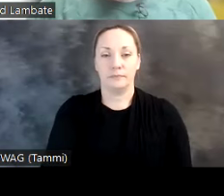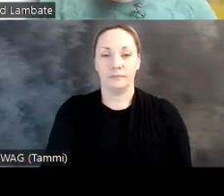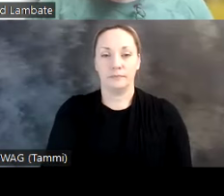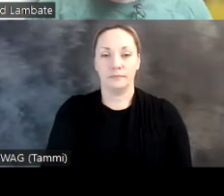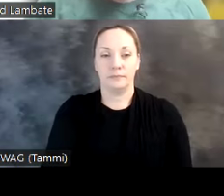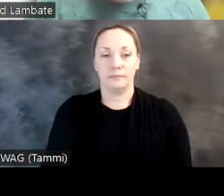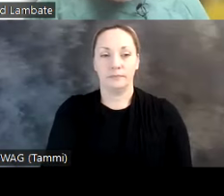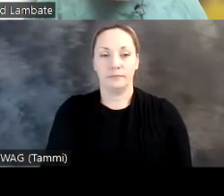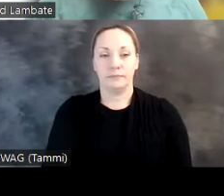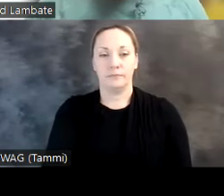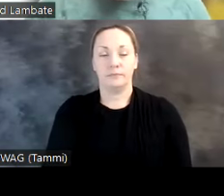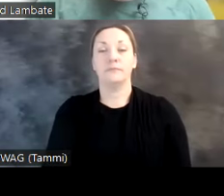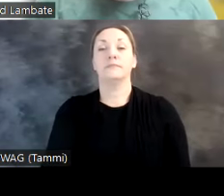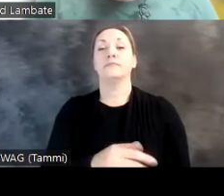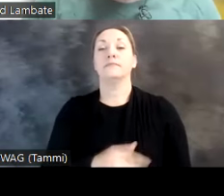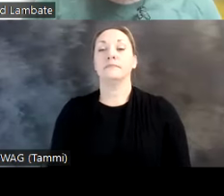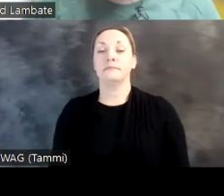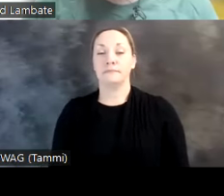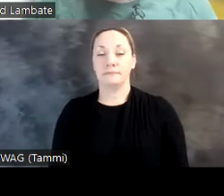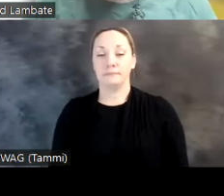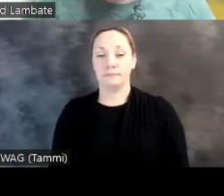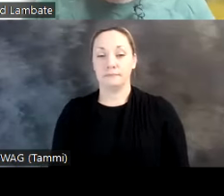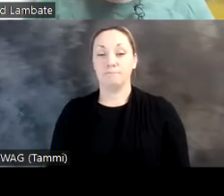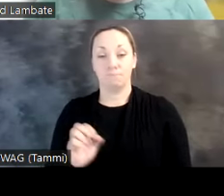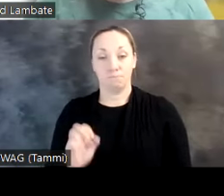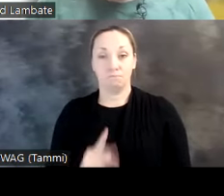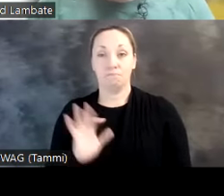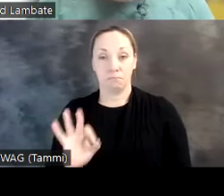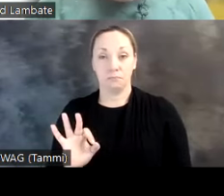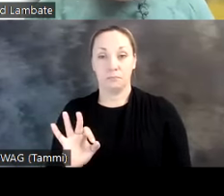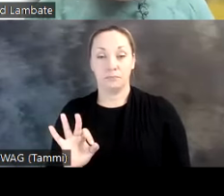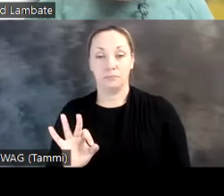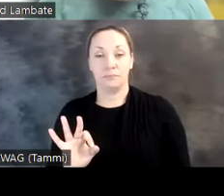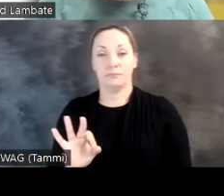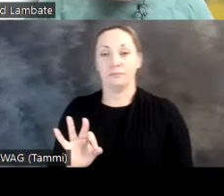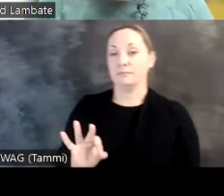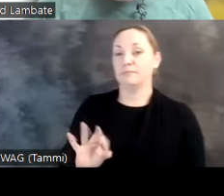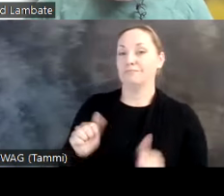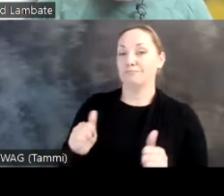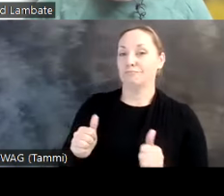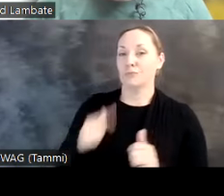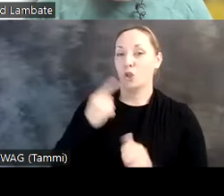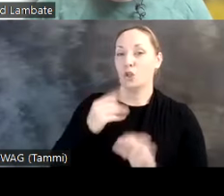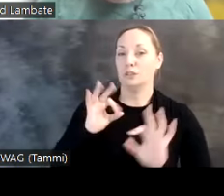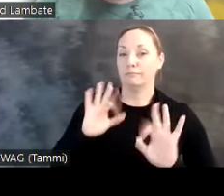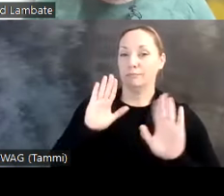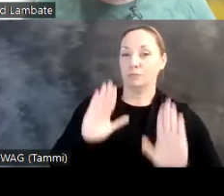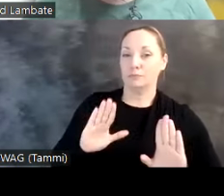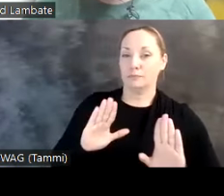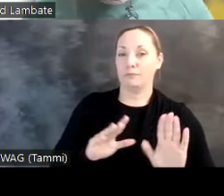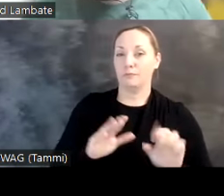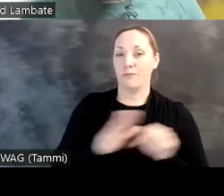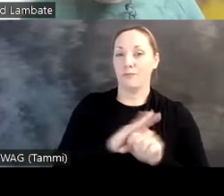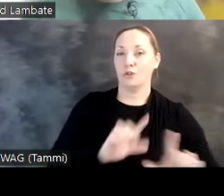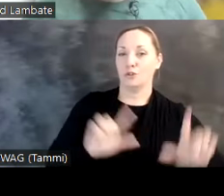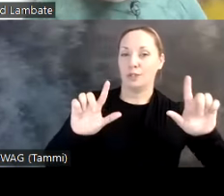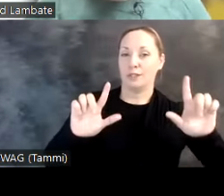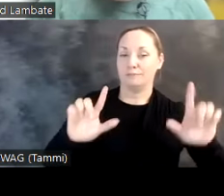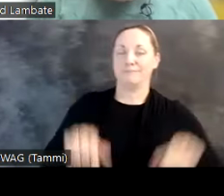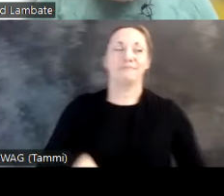Okay, I hope it's up. Yep. So it's up in full screen and looks great. Okay, thanks,